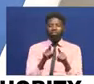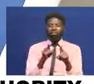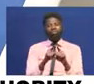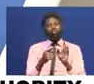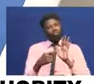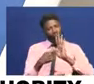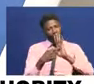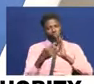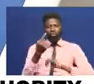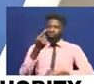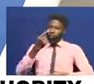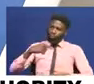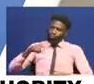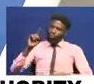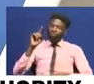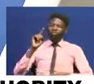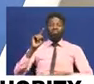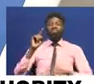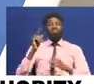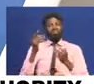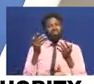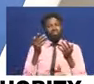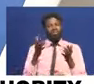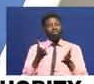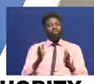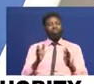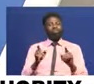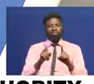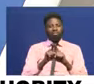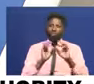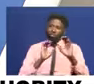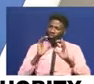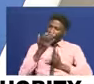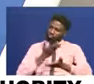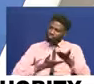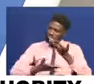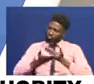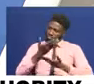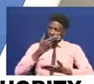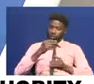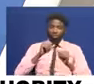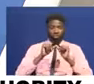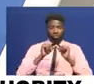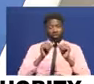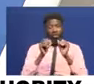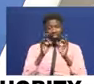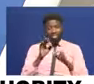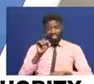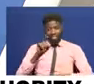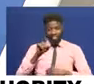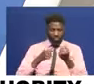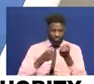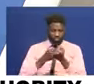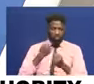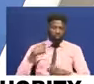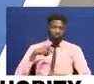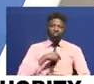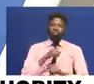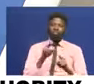signals in terms of messaging, and just keep communicating. And those who are in need of any form of support, we also provide the